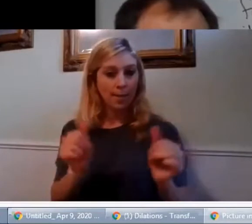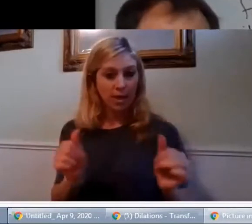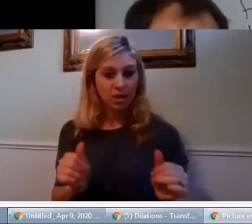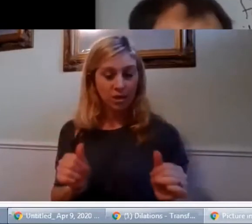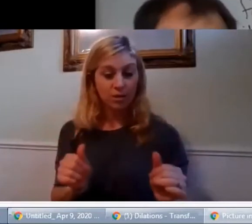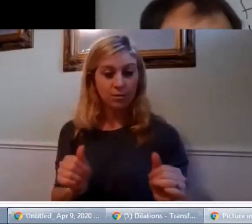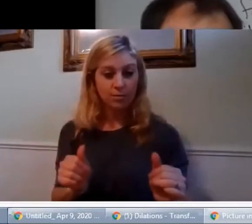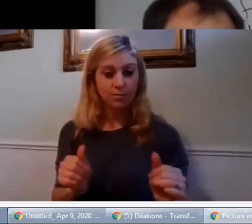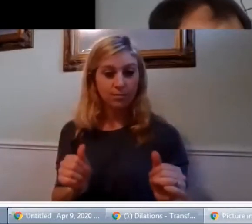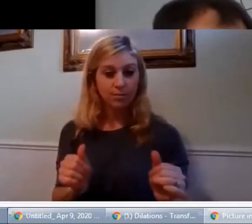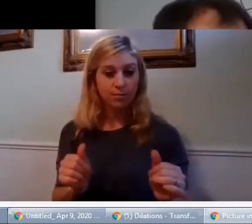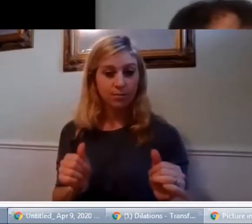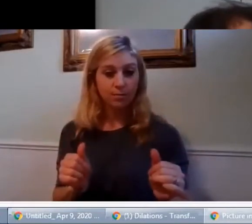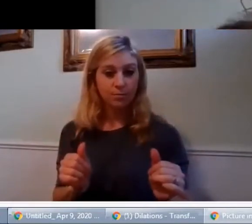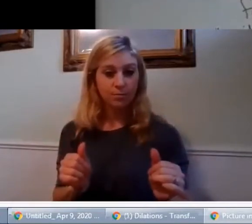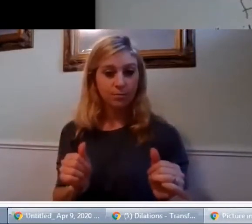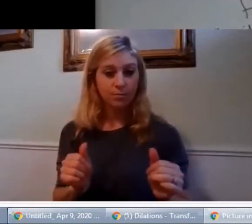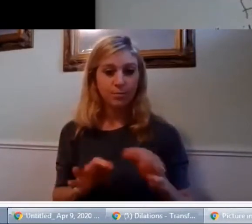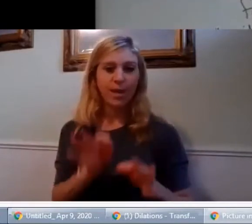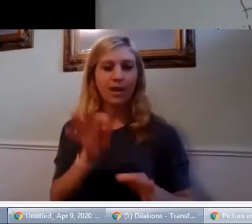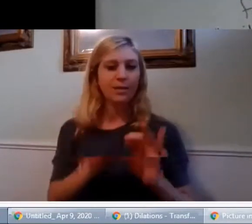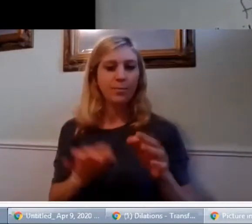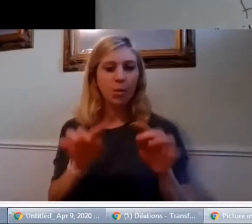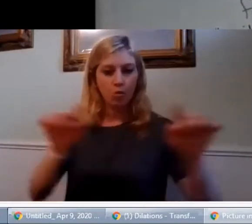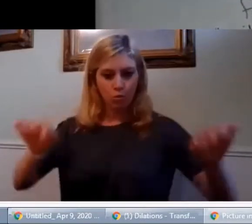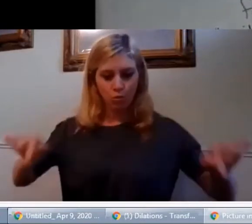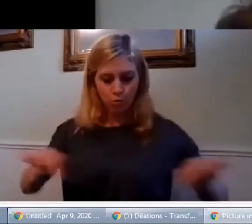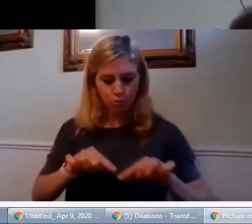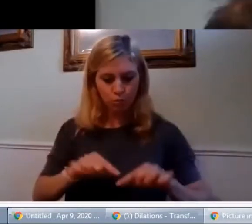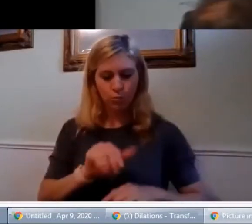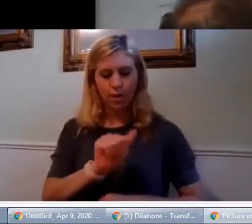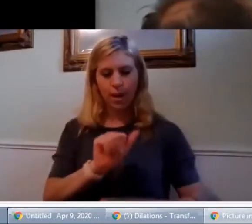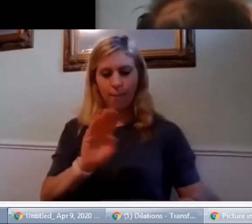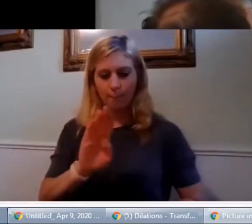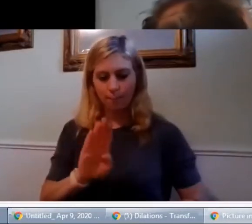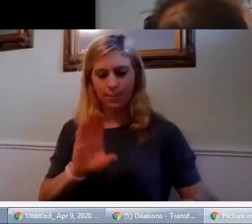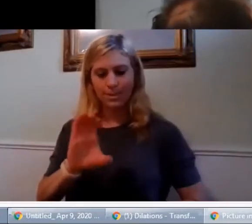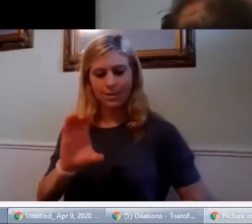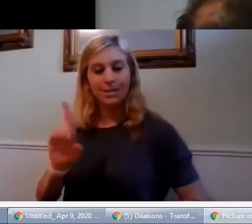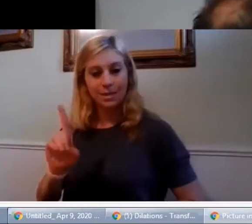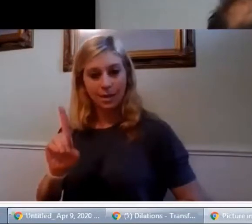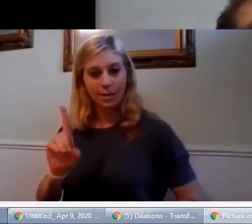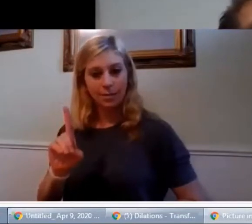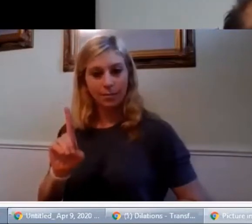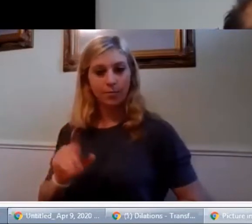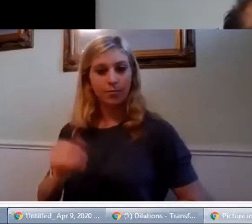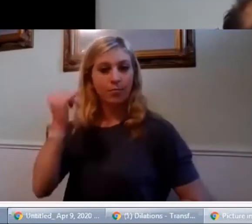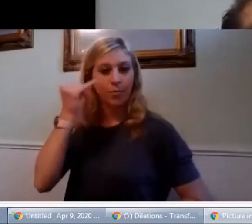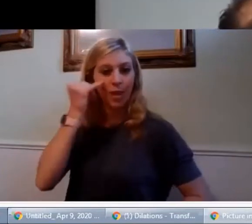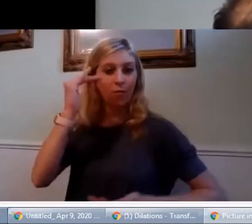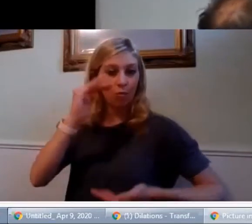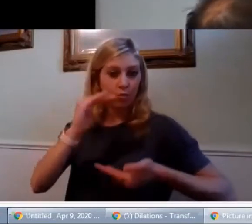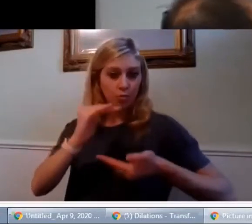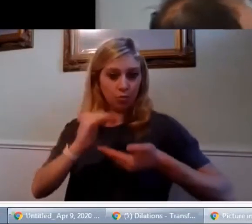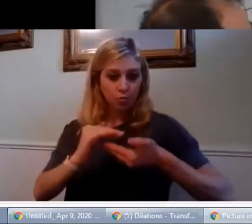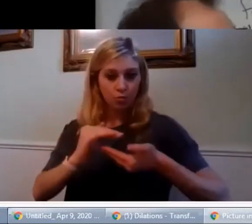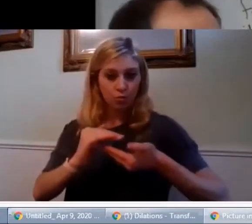C, D. Right now, if we were going to reduce that, here's a reduction of it.